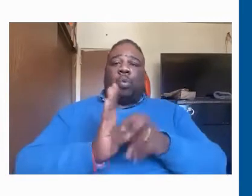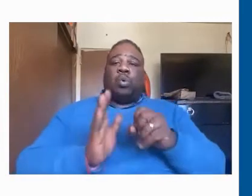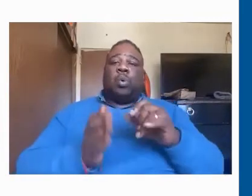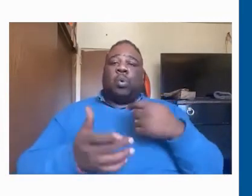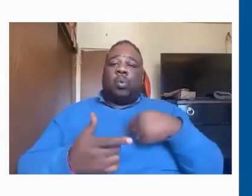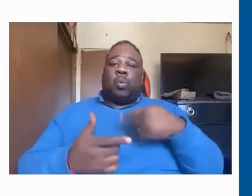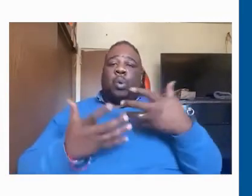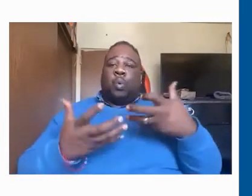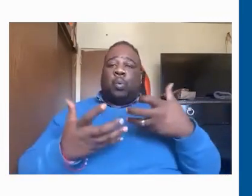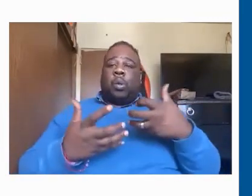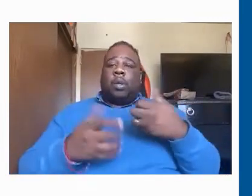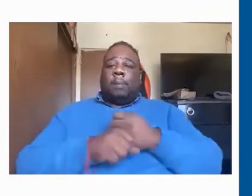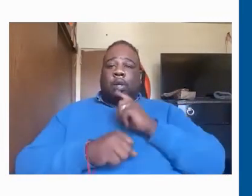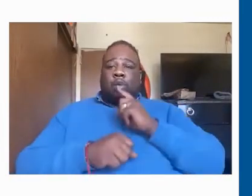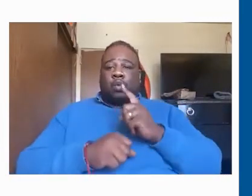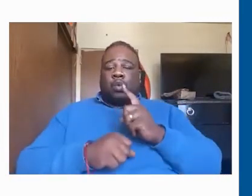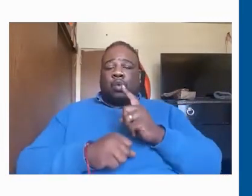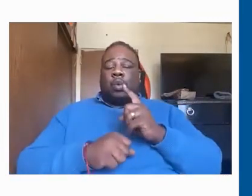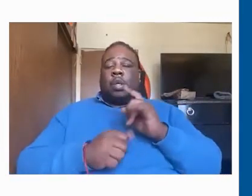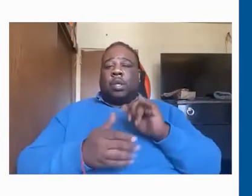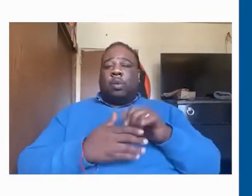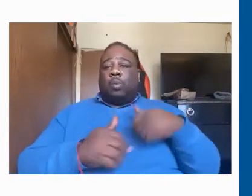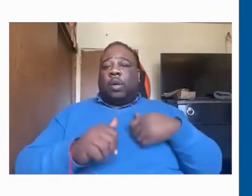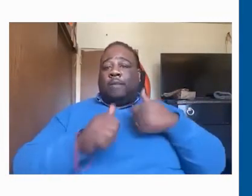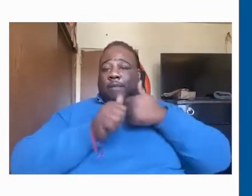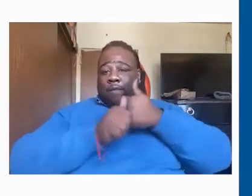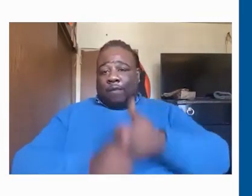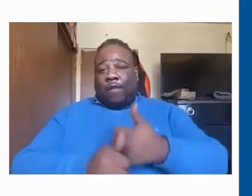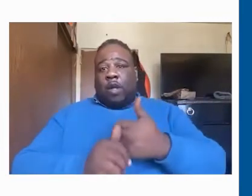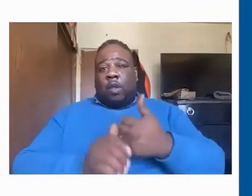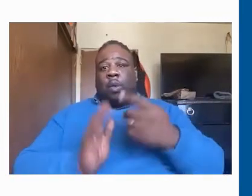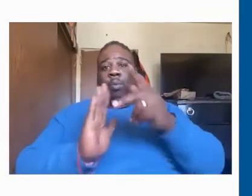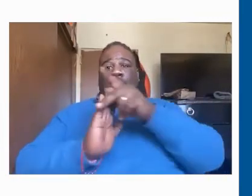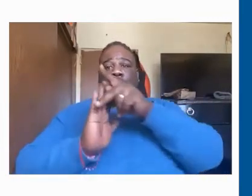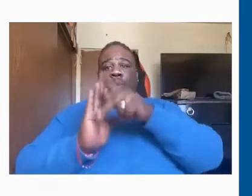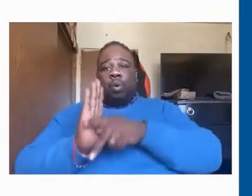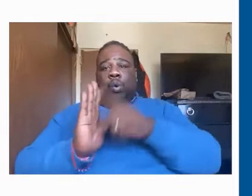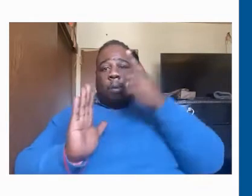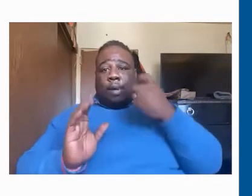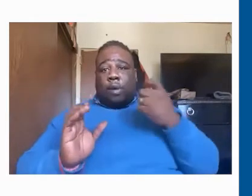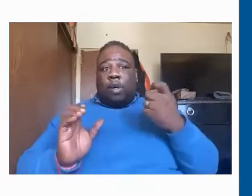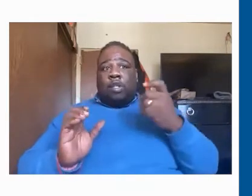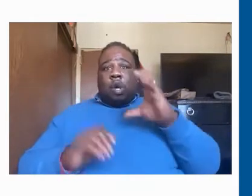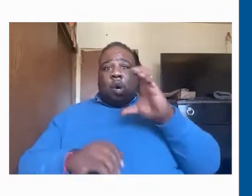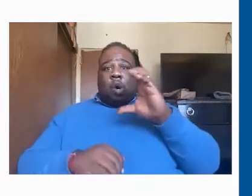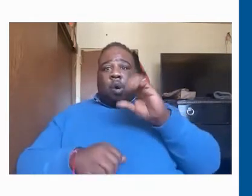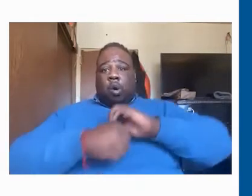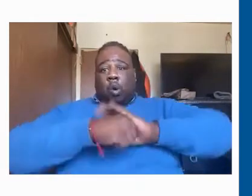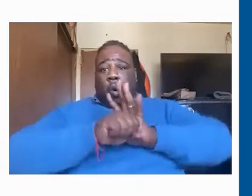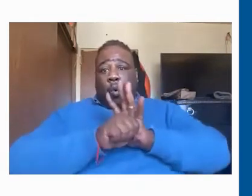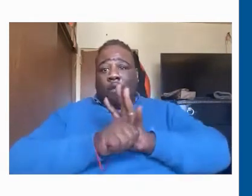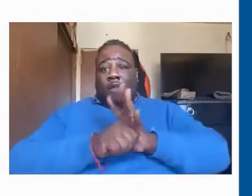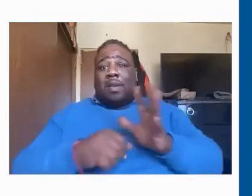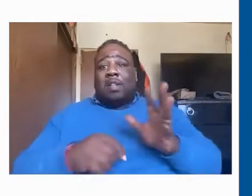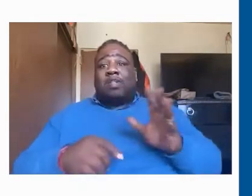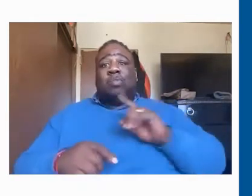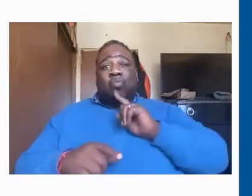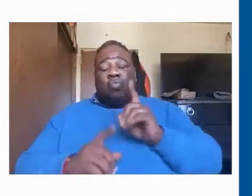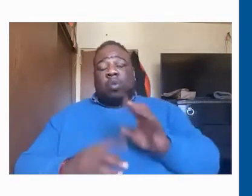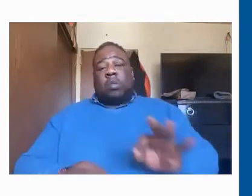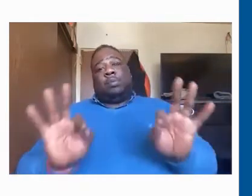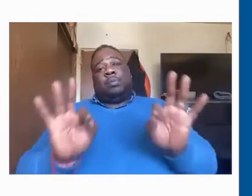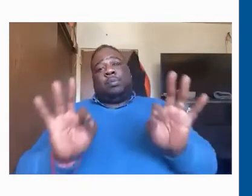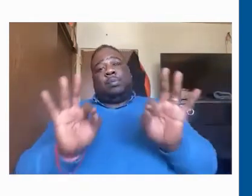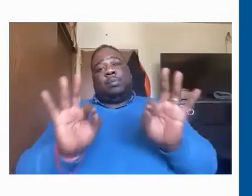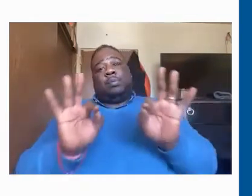Obviously, COVID-19 is very serious. We want to follow, we want to keep the numbers down. So those are things that we've added into the shelter. God